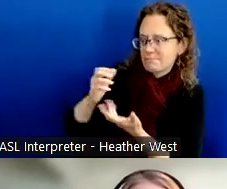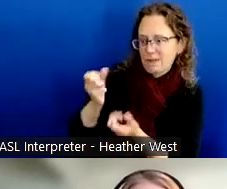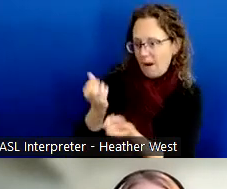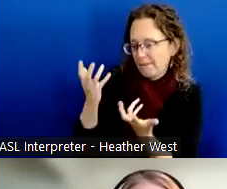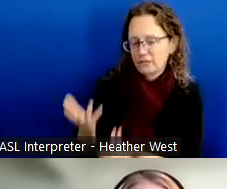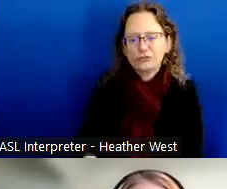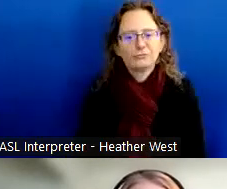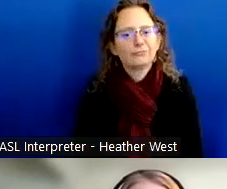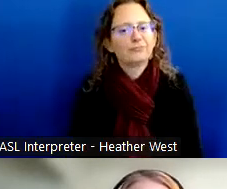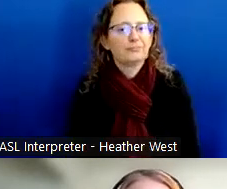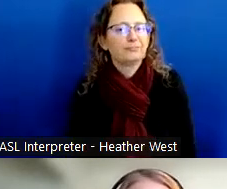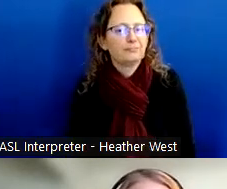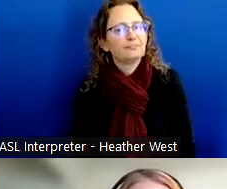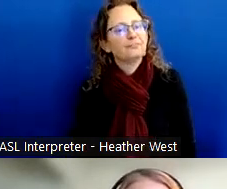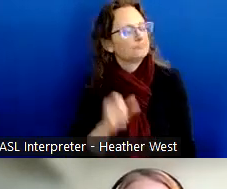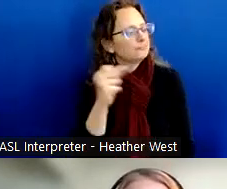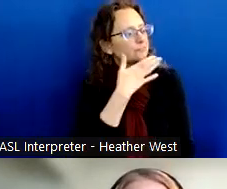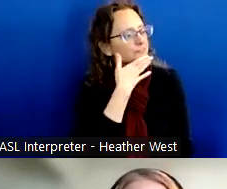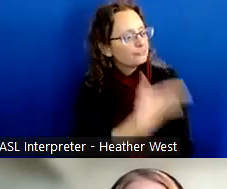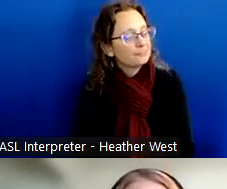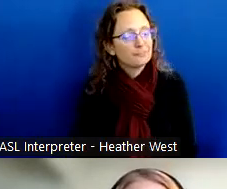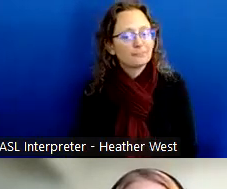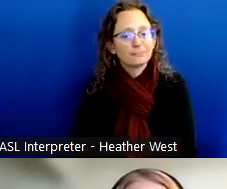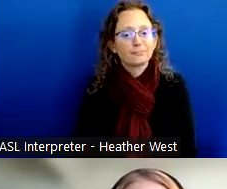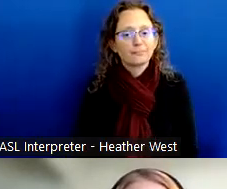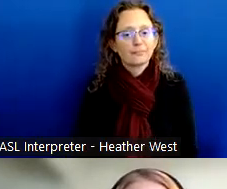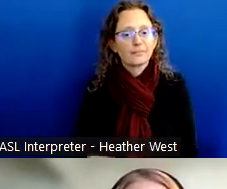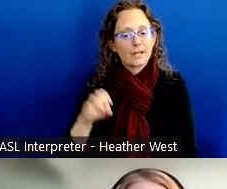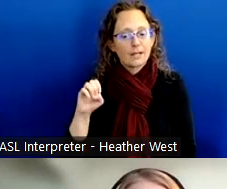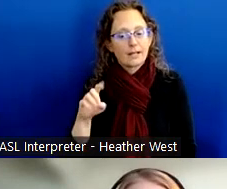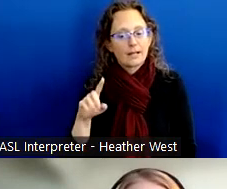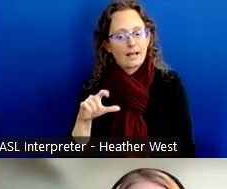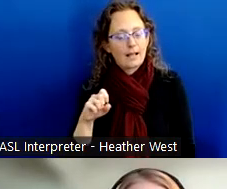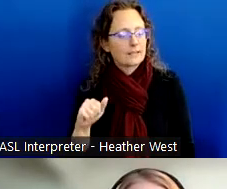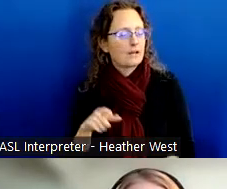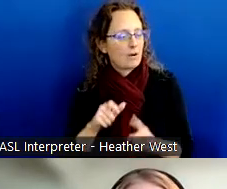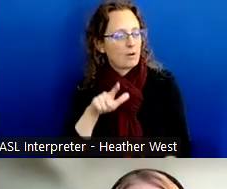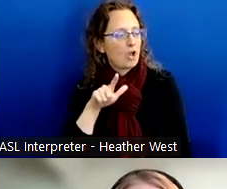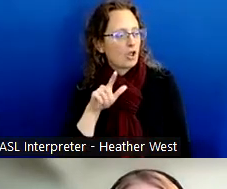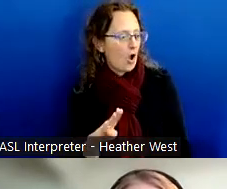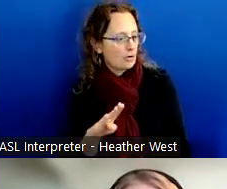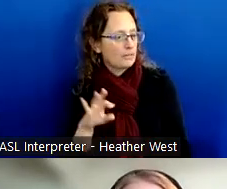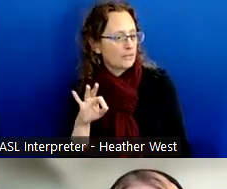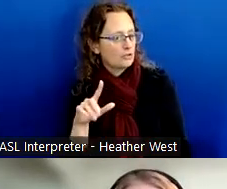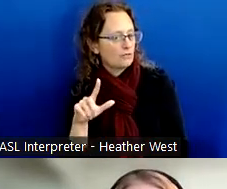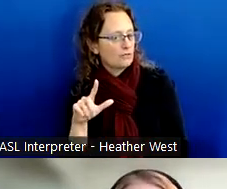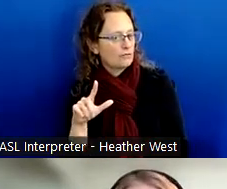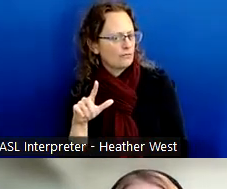Thank you. Yeah, thank you. Yeah, this is Elsa from Long Beach Forward. I had asked the original question,